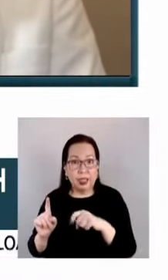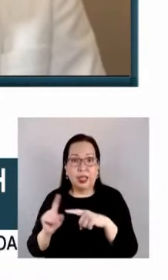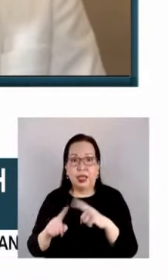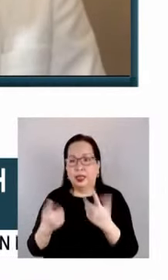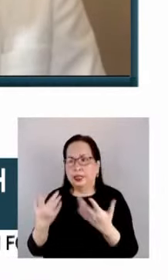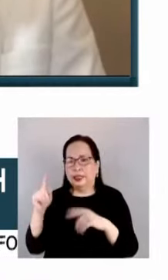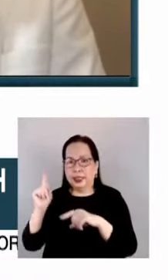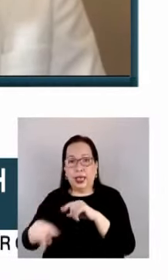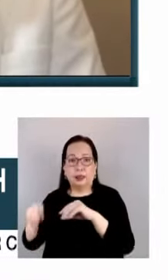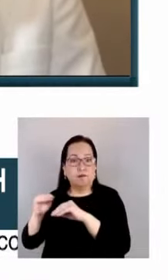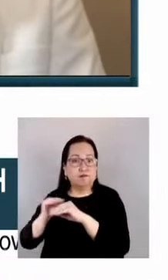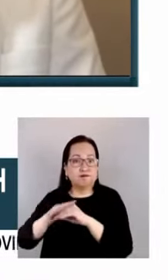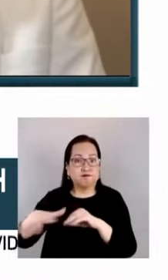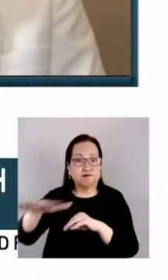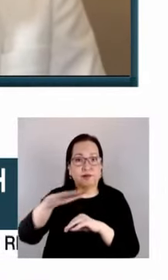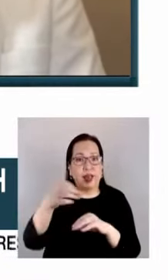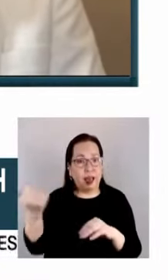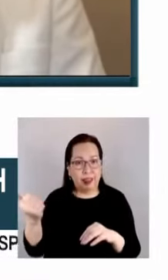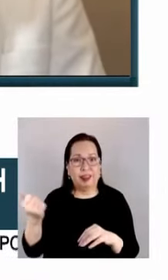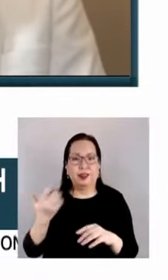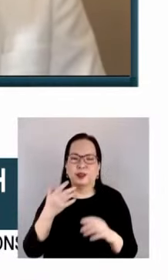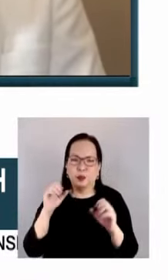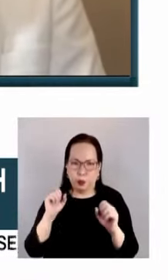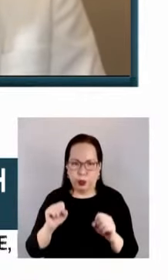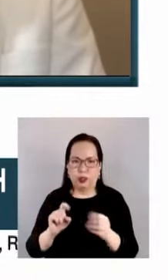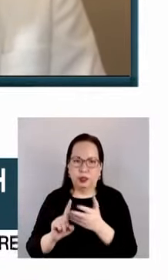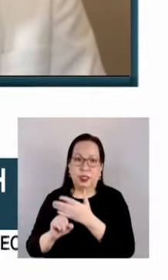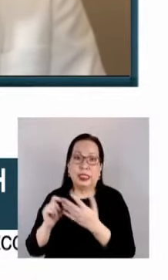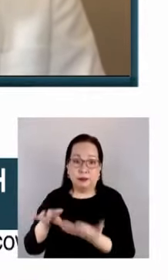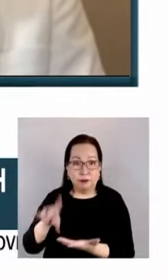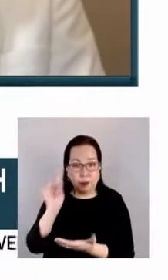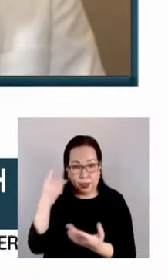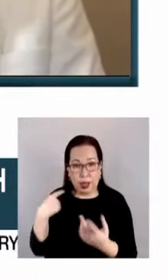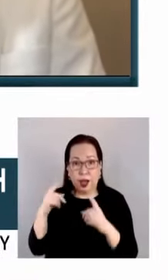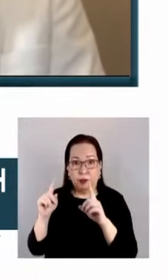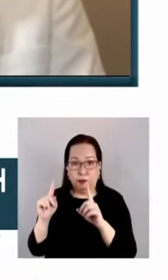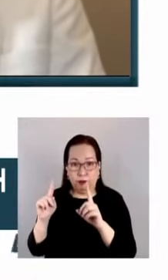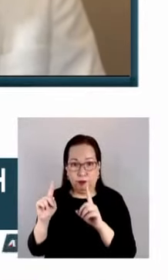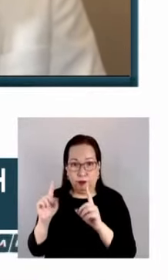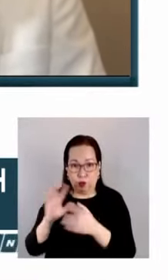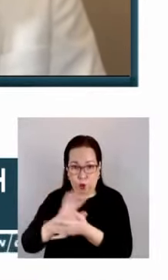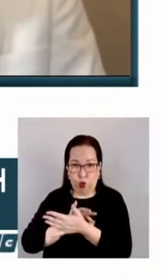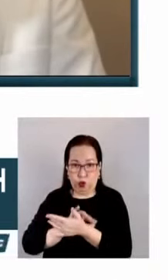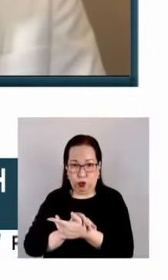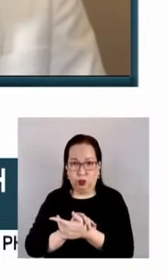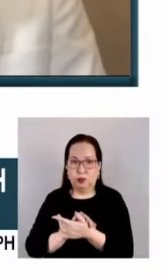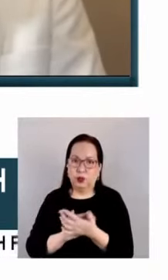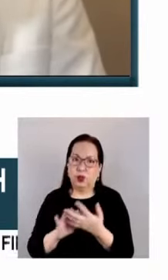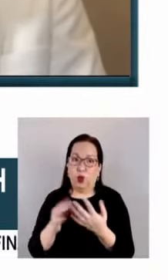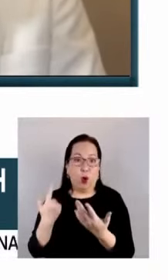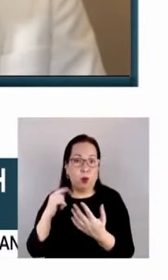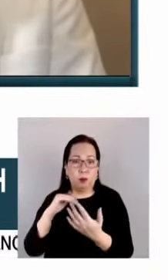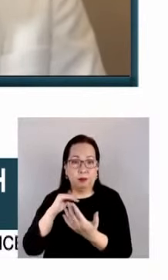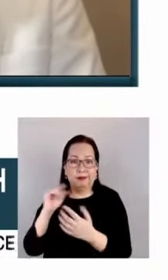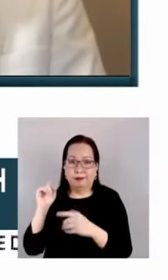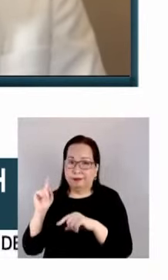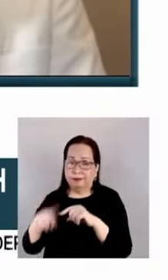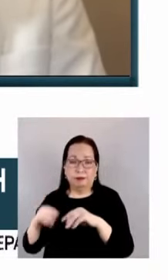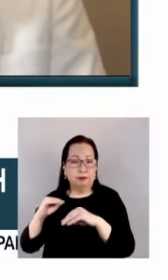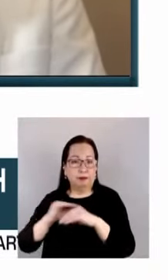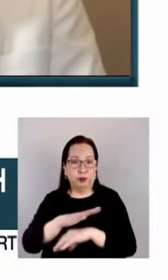vulnerable to transmit them to their family members that are the vulnerable population. Yeah, so it's still the